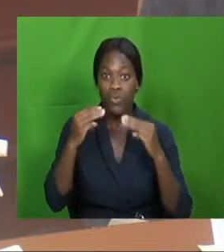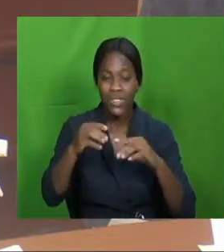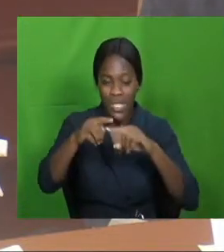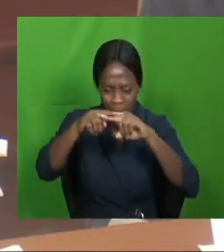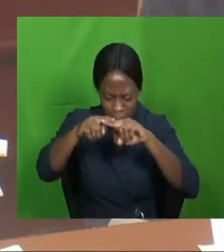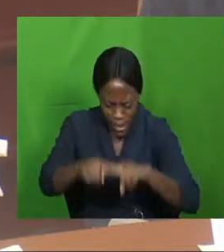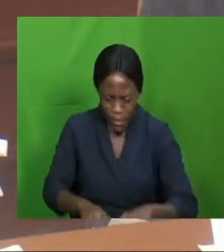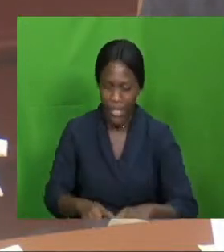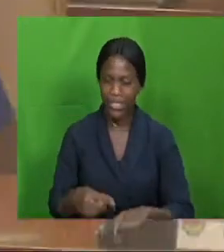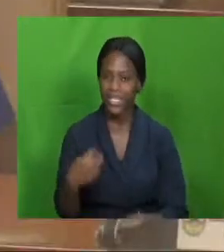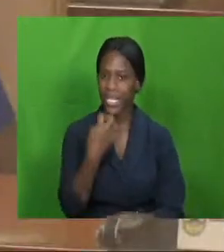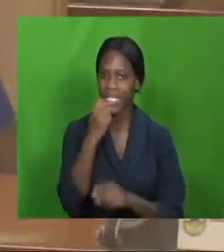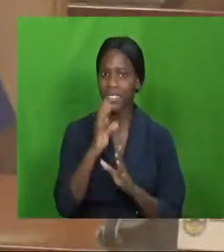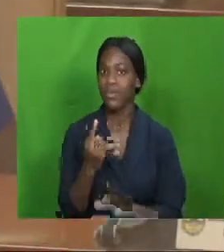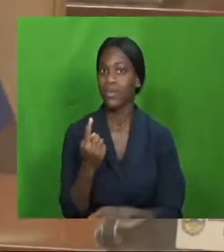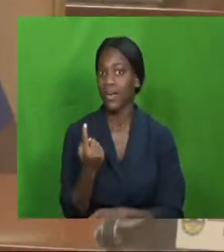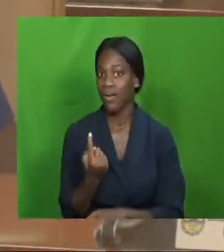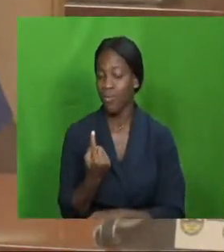in the Speaker.